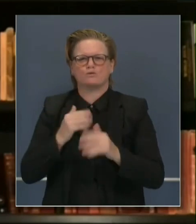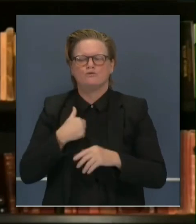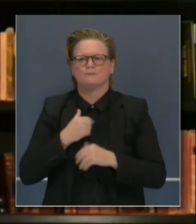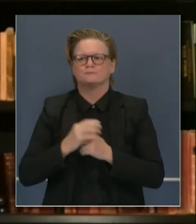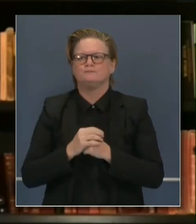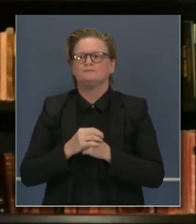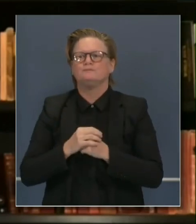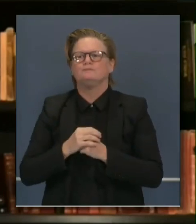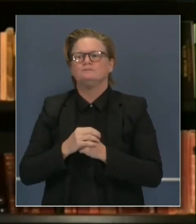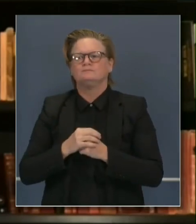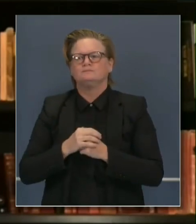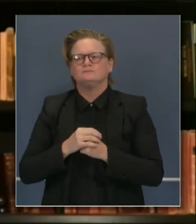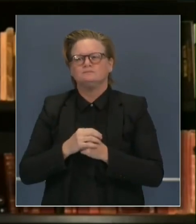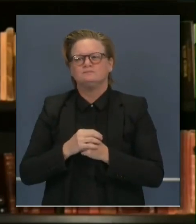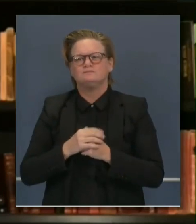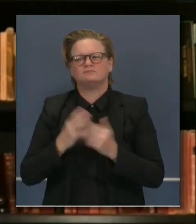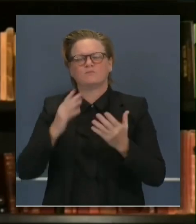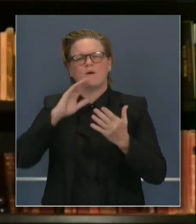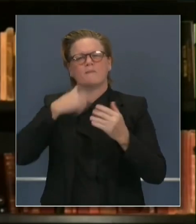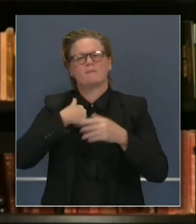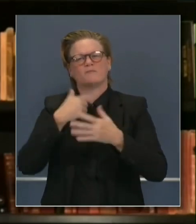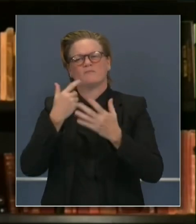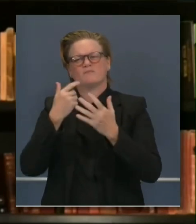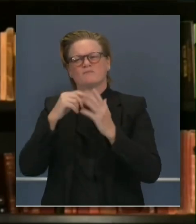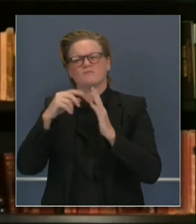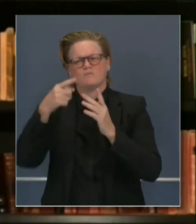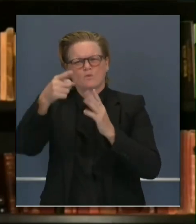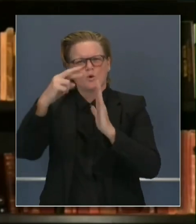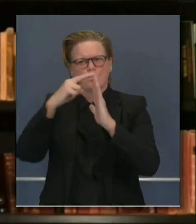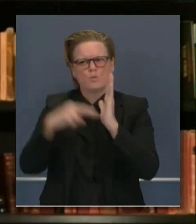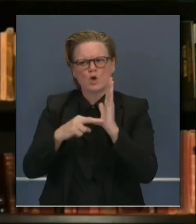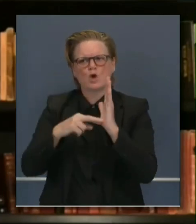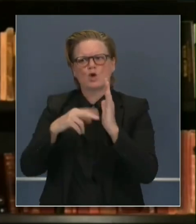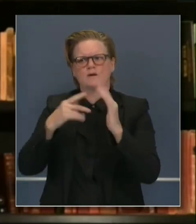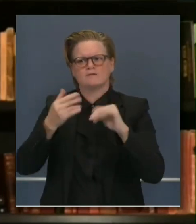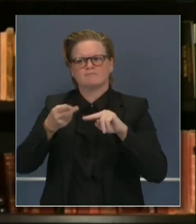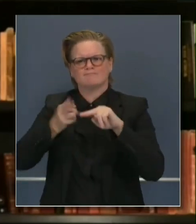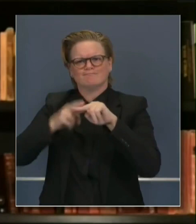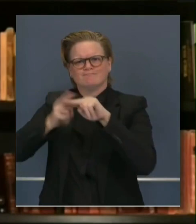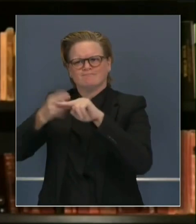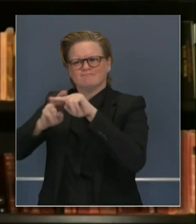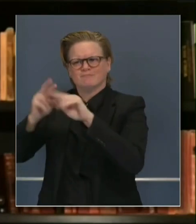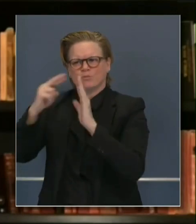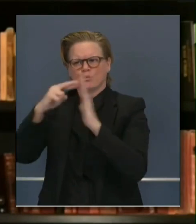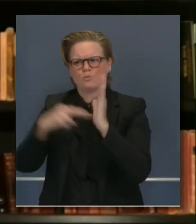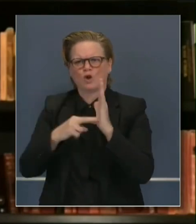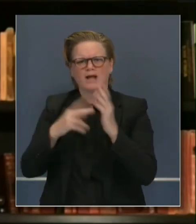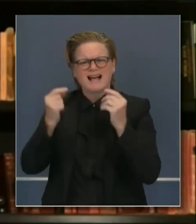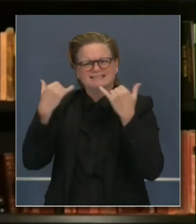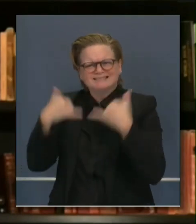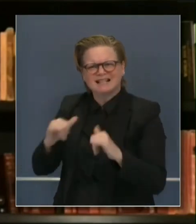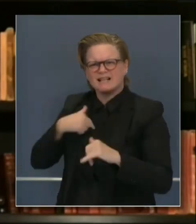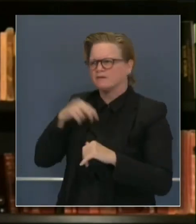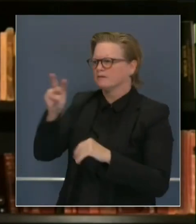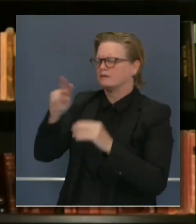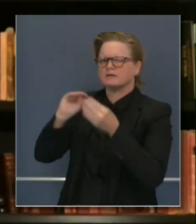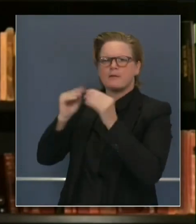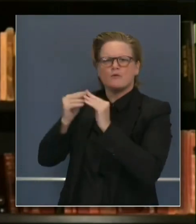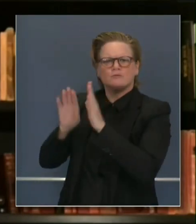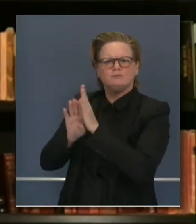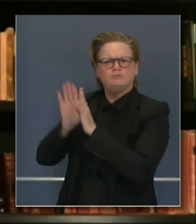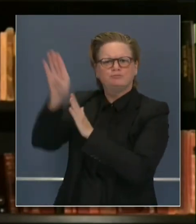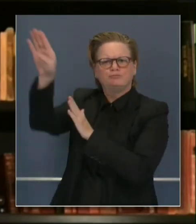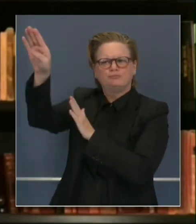yet cases are continuing to go up. So how do you ensure that putting in place this order, shutting down more businesses, doesn't